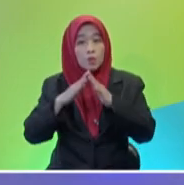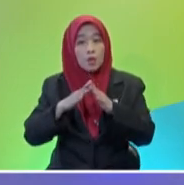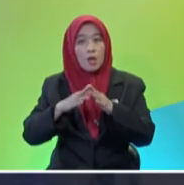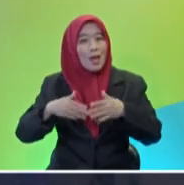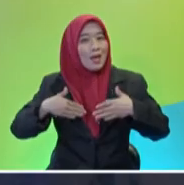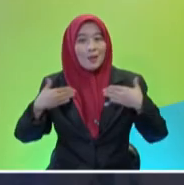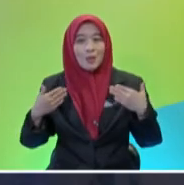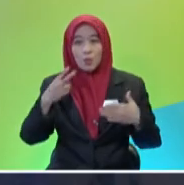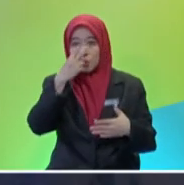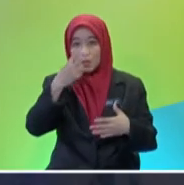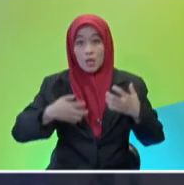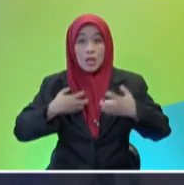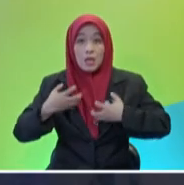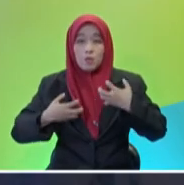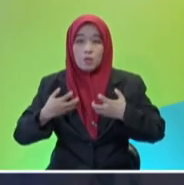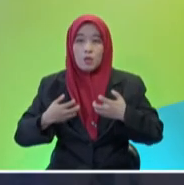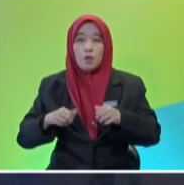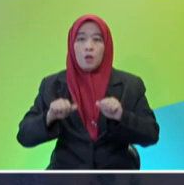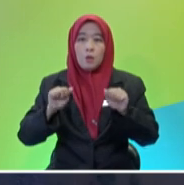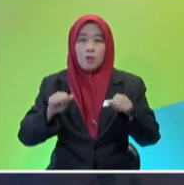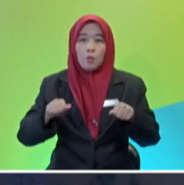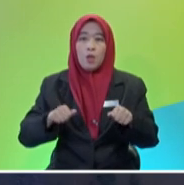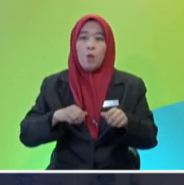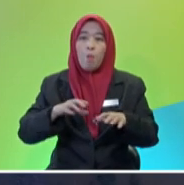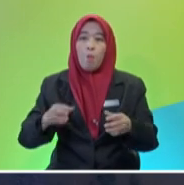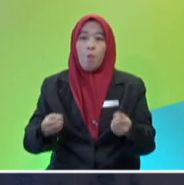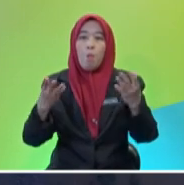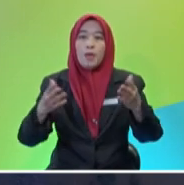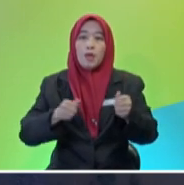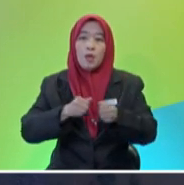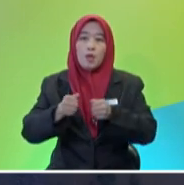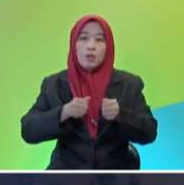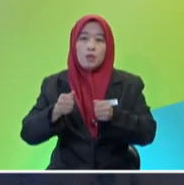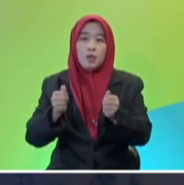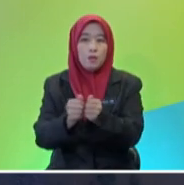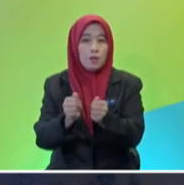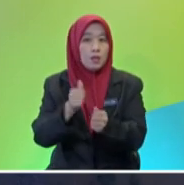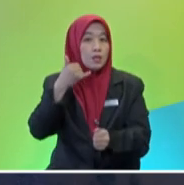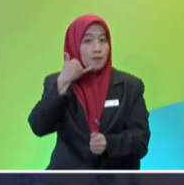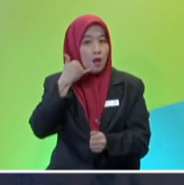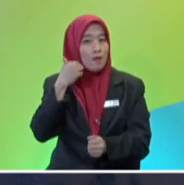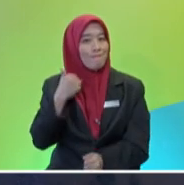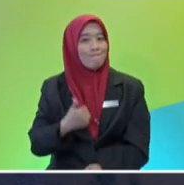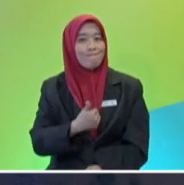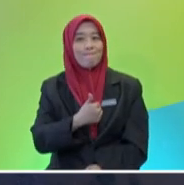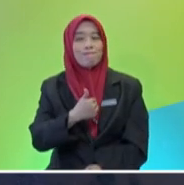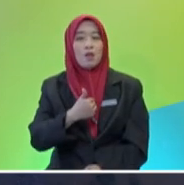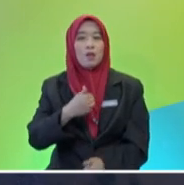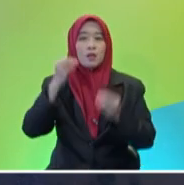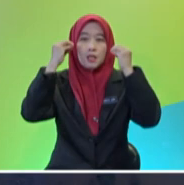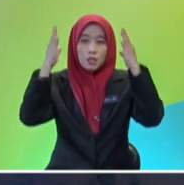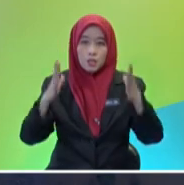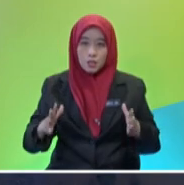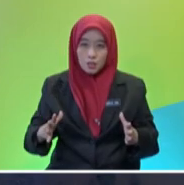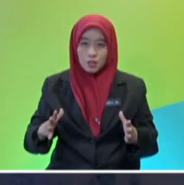the emotions. We can do more activities after this, Shafika. All right. Okay, teacher. Now that